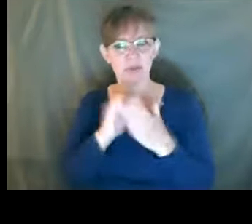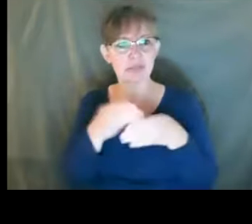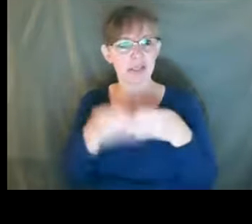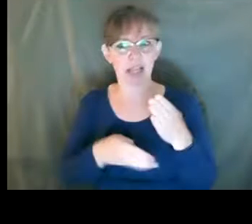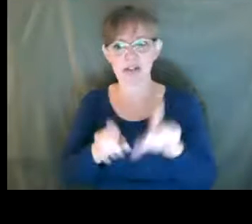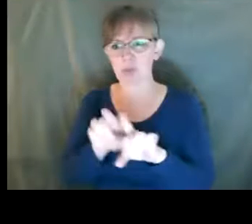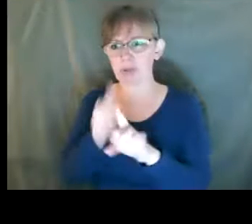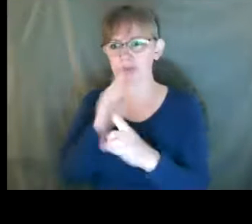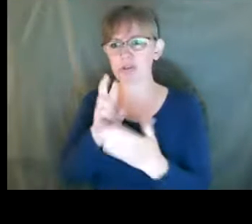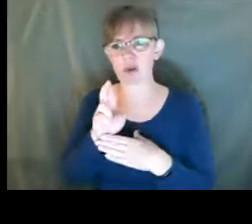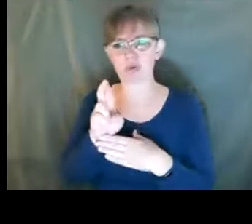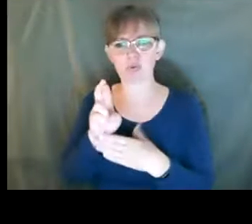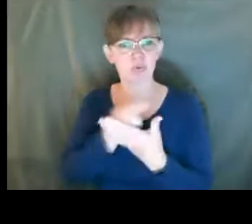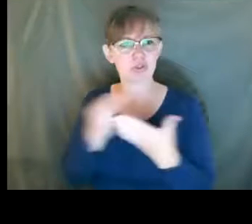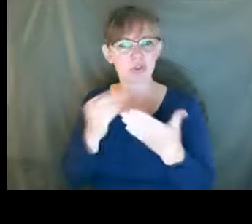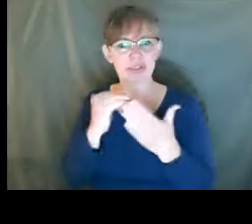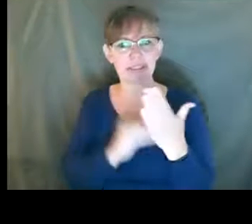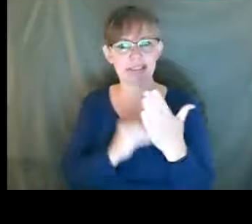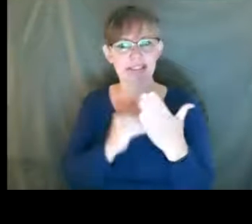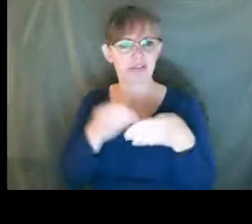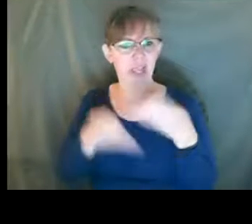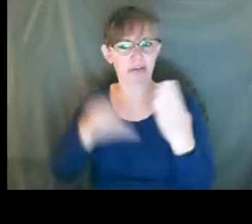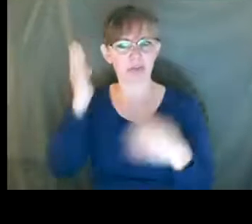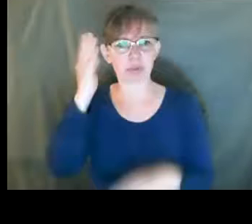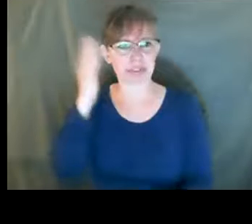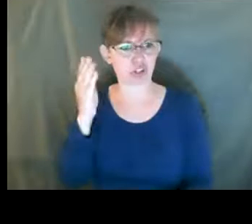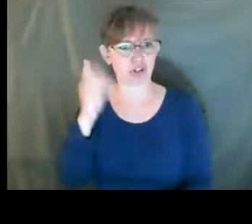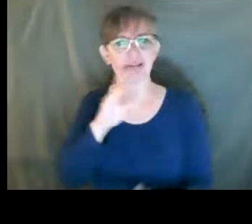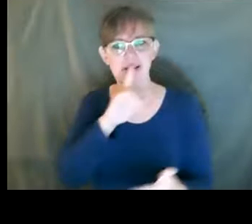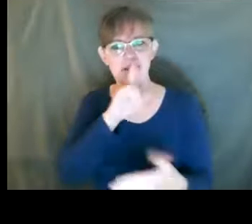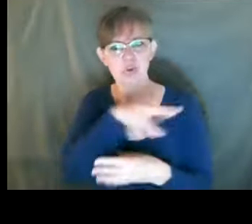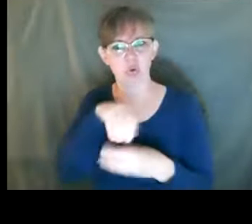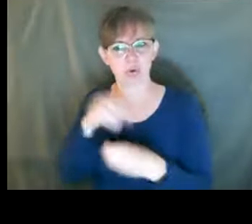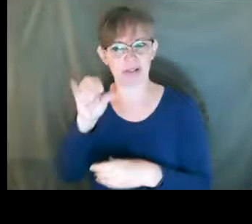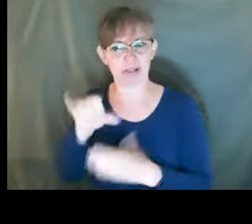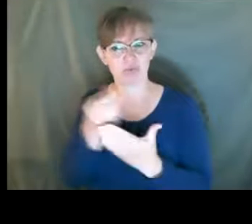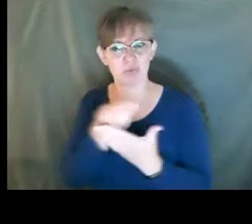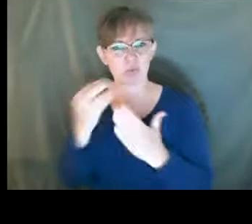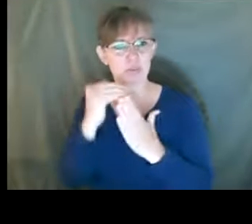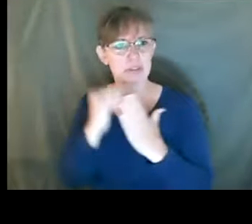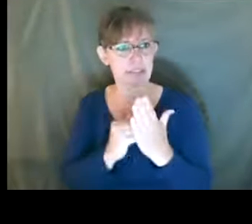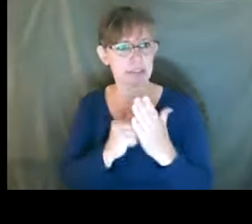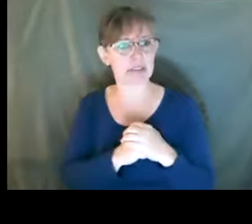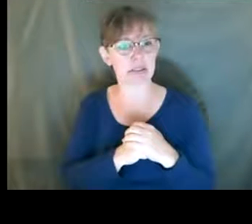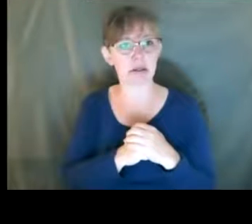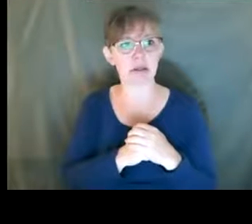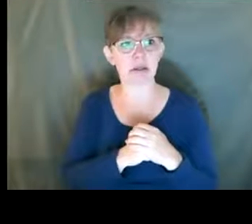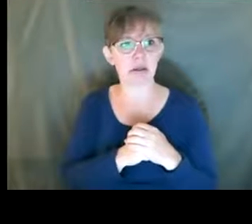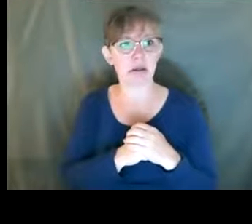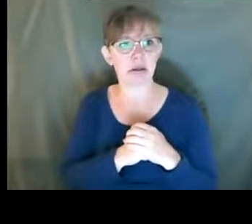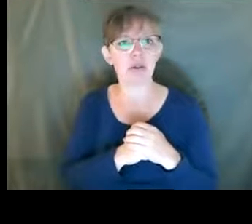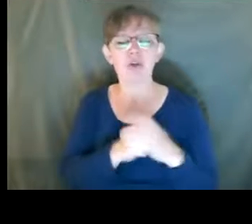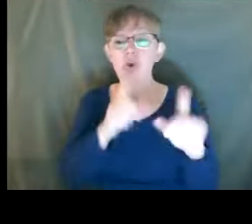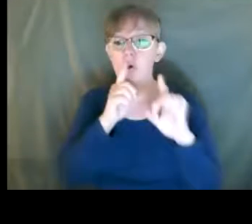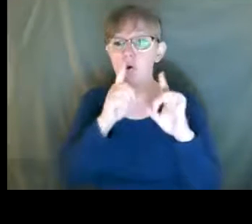reference list and a resource list too. But you want to talk with your loved one, share